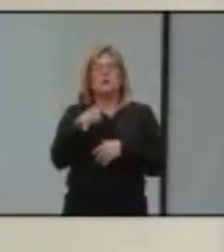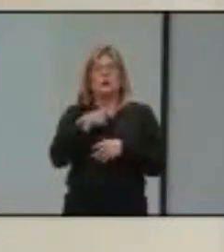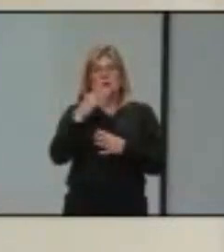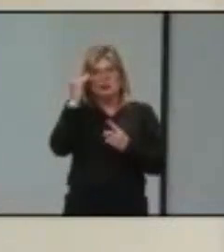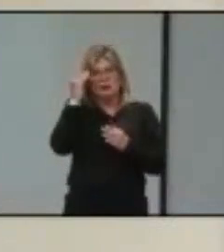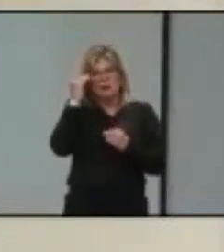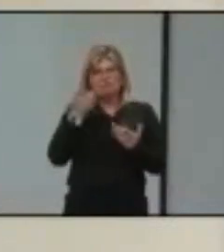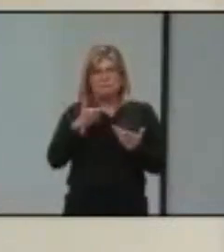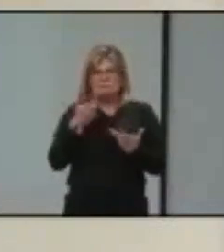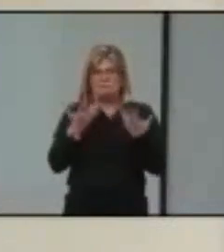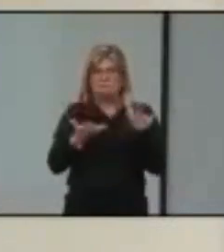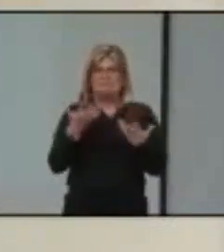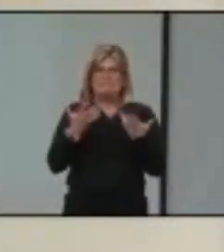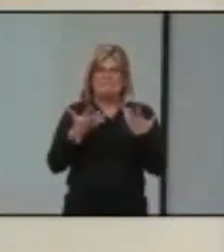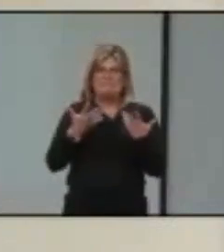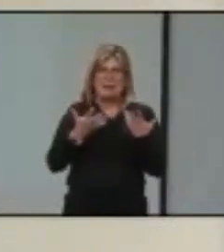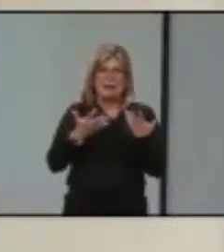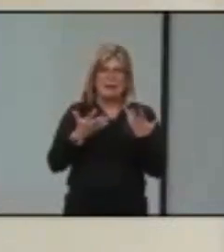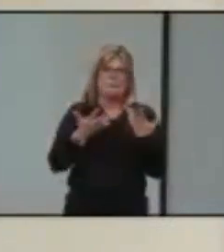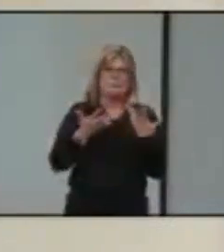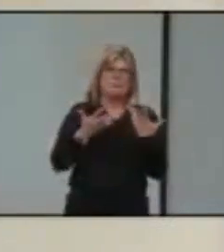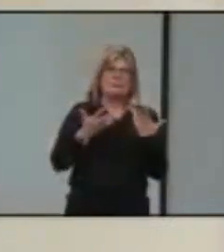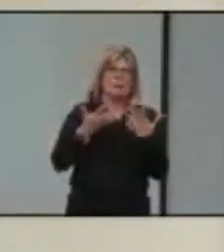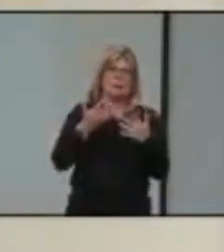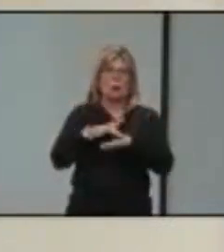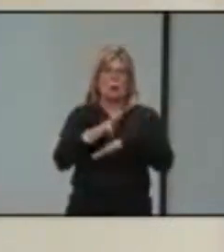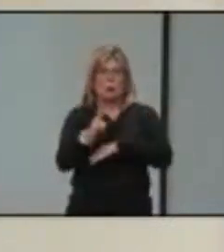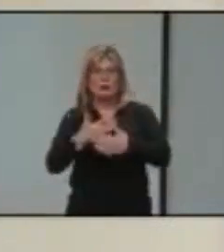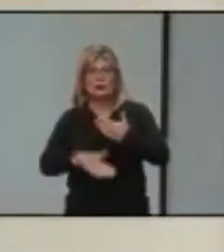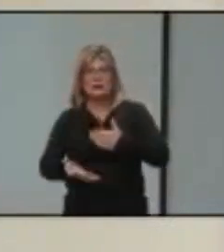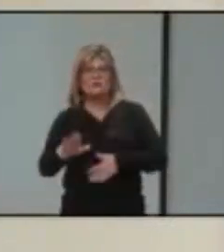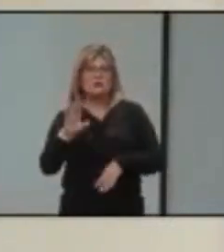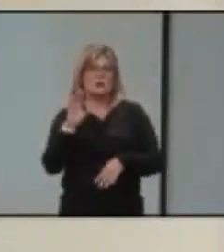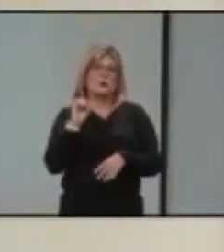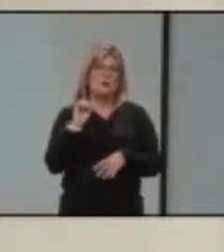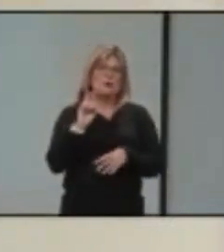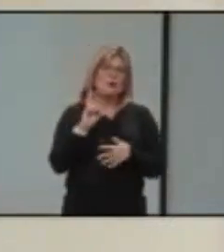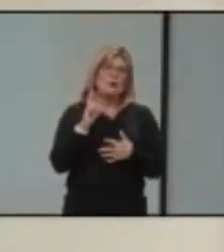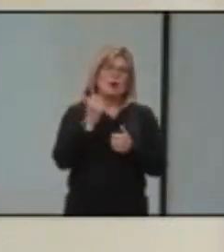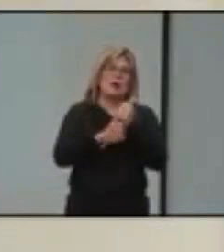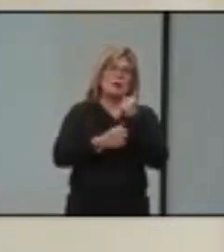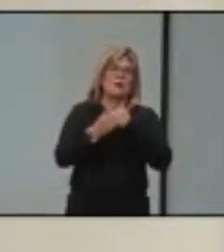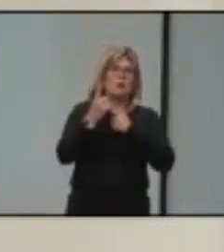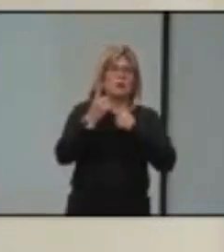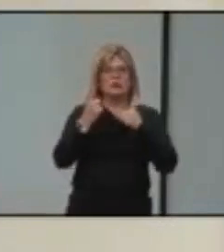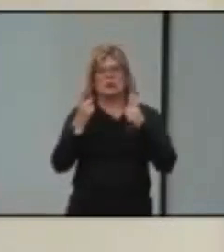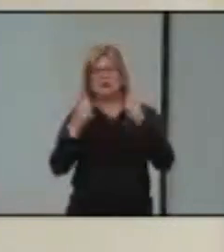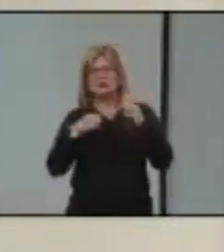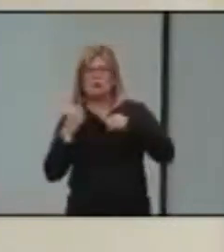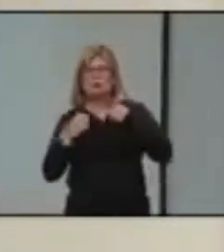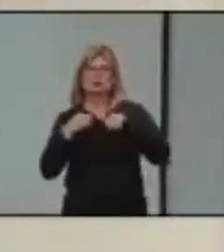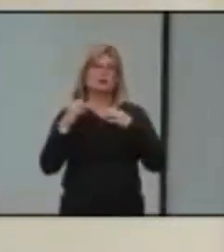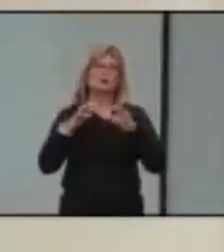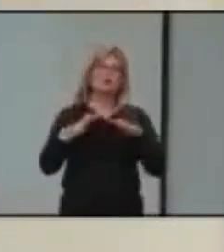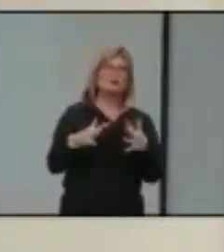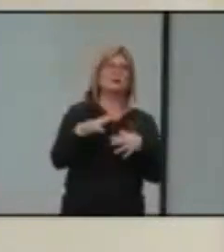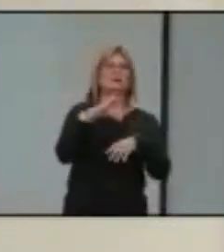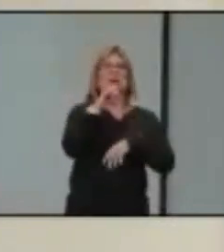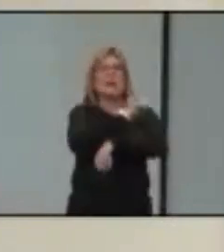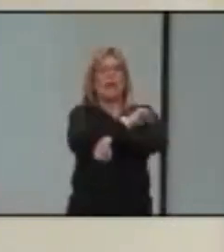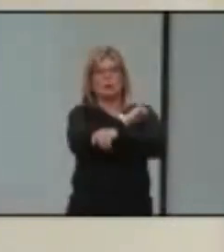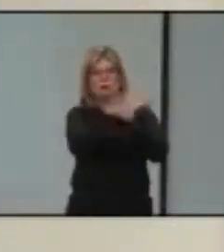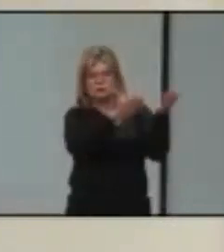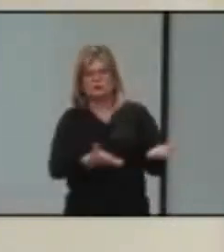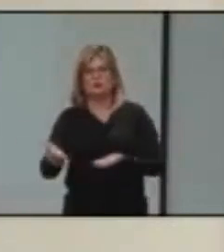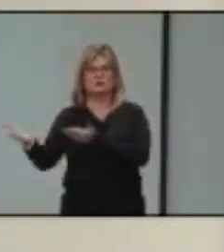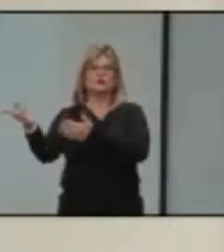thinking she's, you know, having this early delivery. Everyone's getting all worked up, and the ambulance brings her in. They